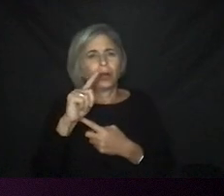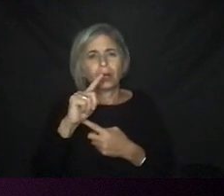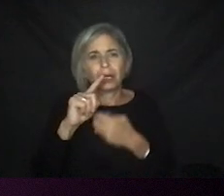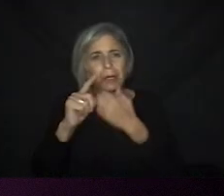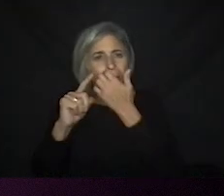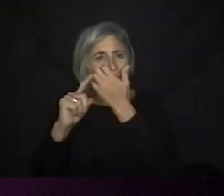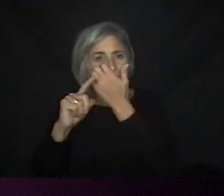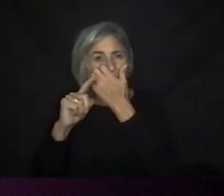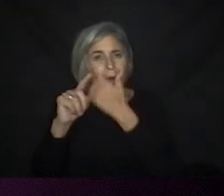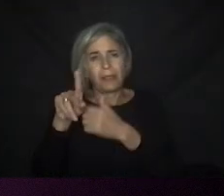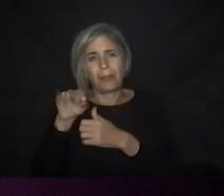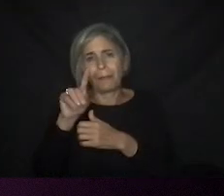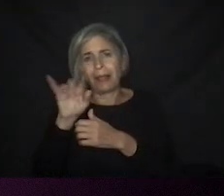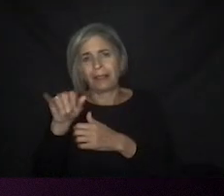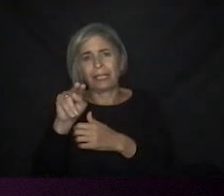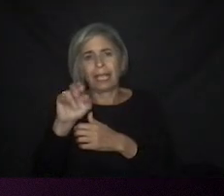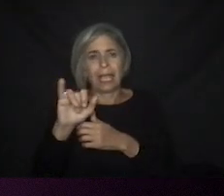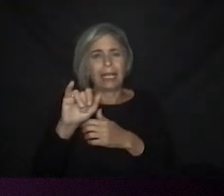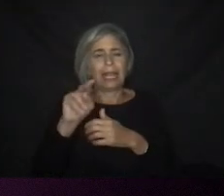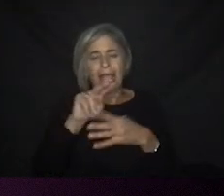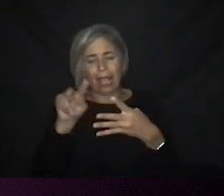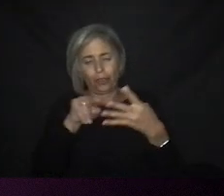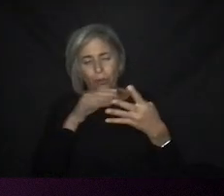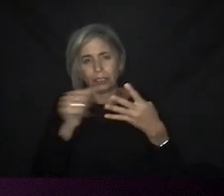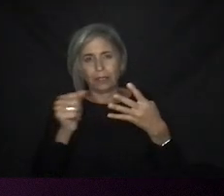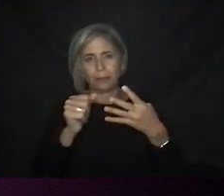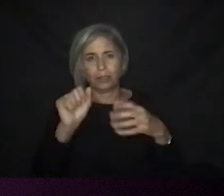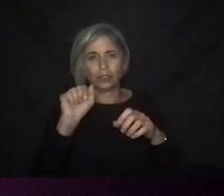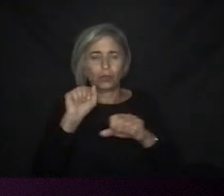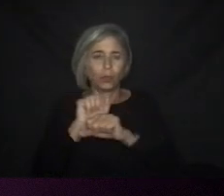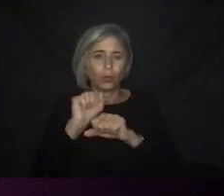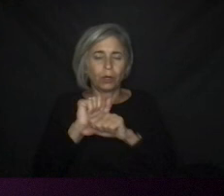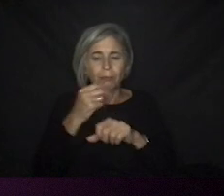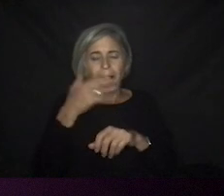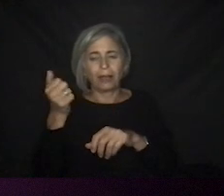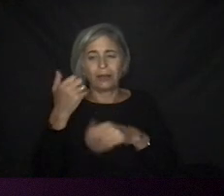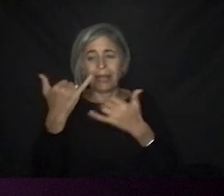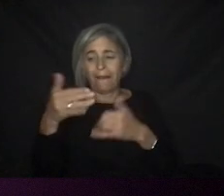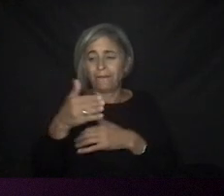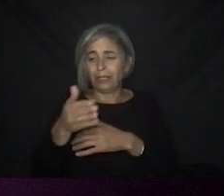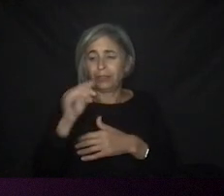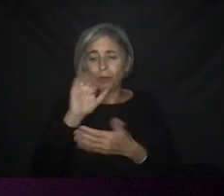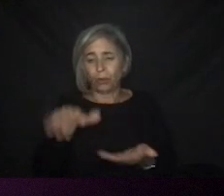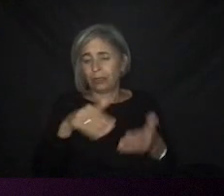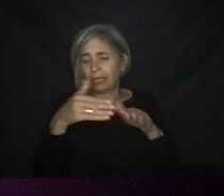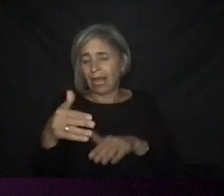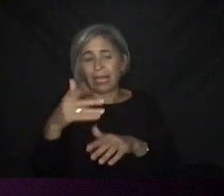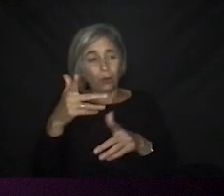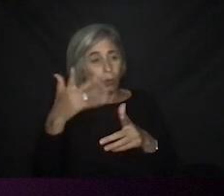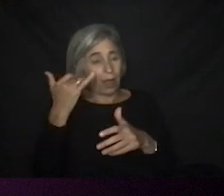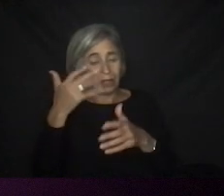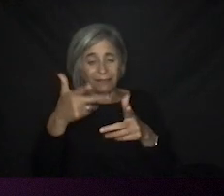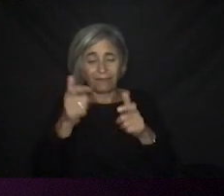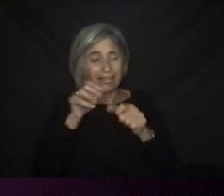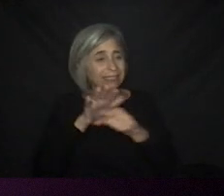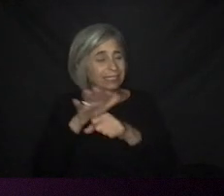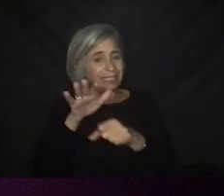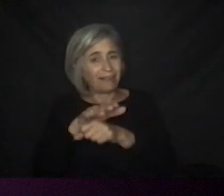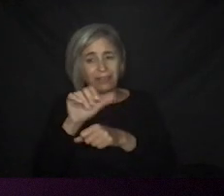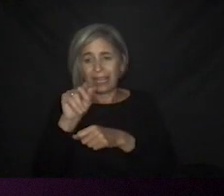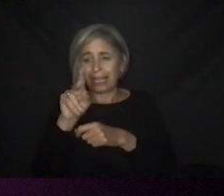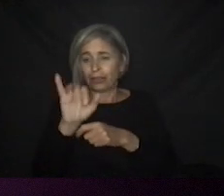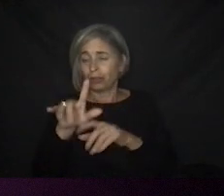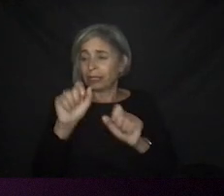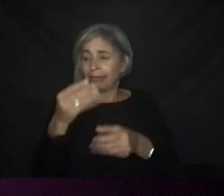work better and this and this and this, and now there's fish that aren't going to die needlessly because because it's fast enough. And there's an angler that can eat